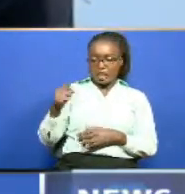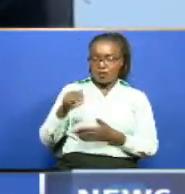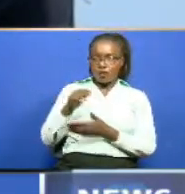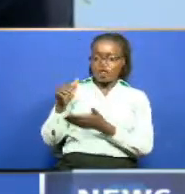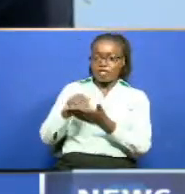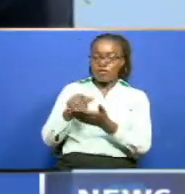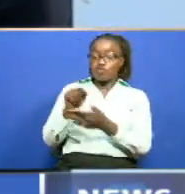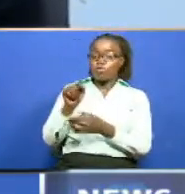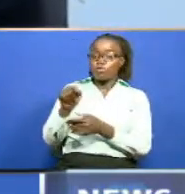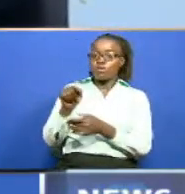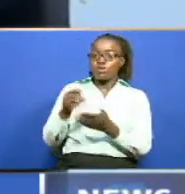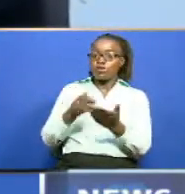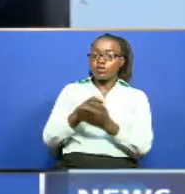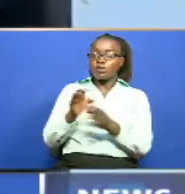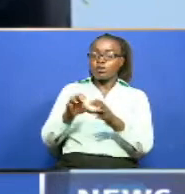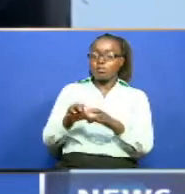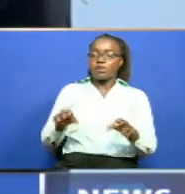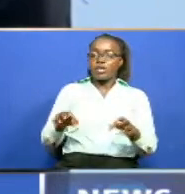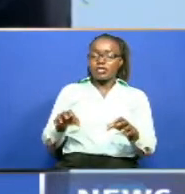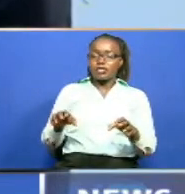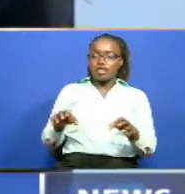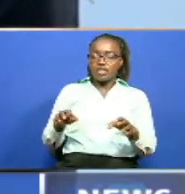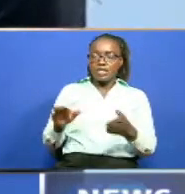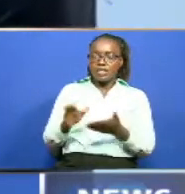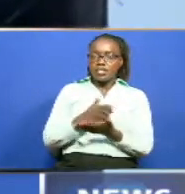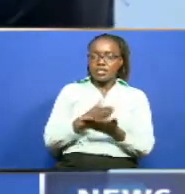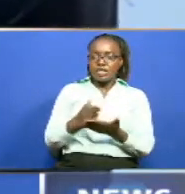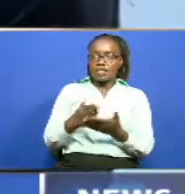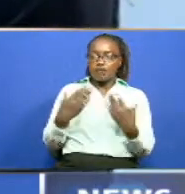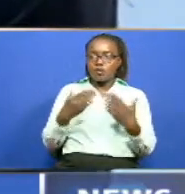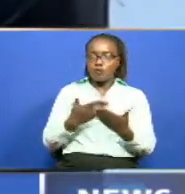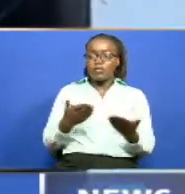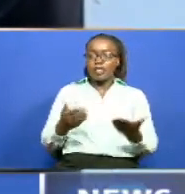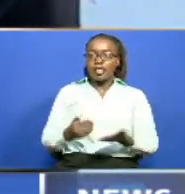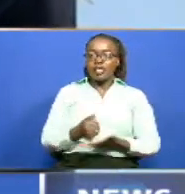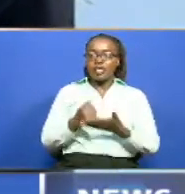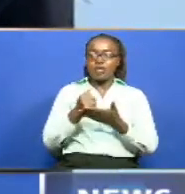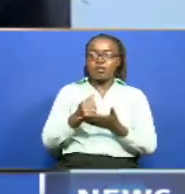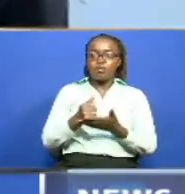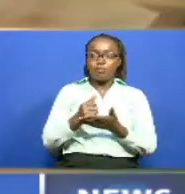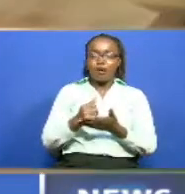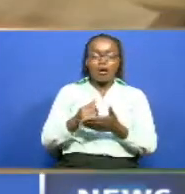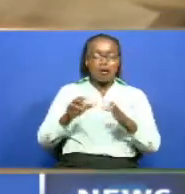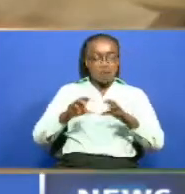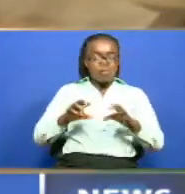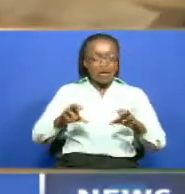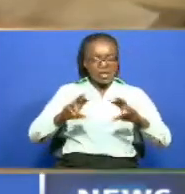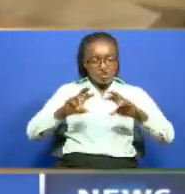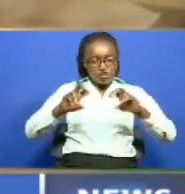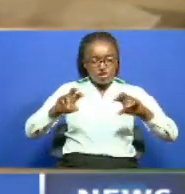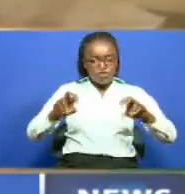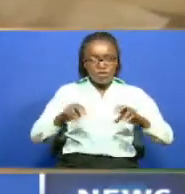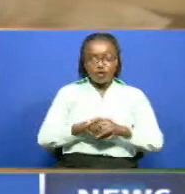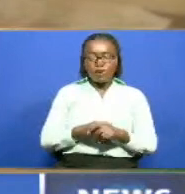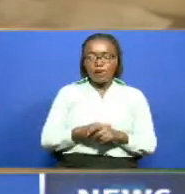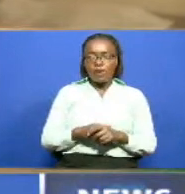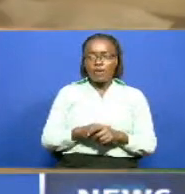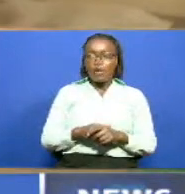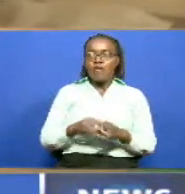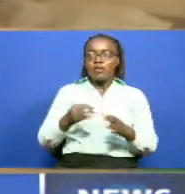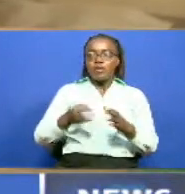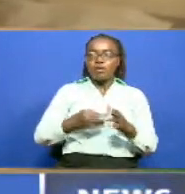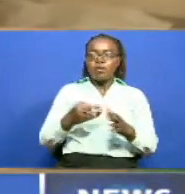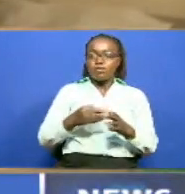point. Through the marketing arm, kuna watu wanatusaidia kutafuta soko ya mayai. Chicken feeds are manufactured at the